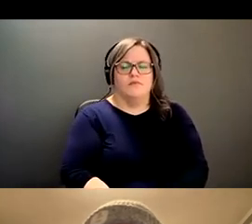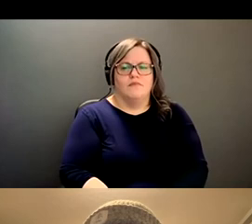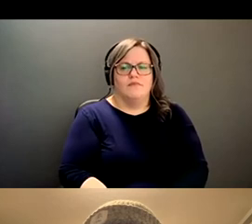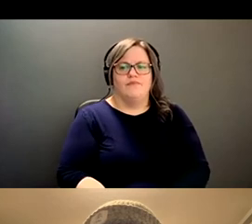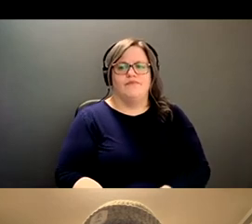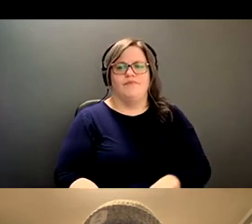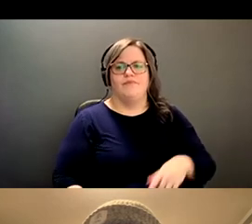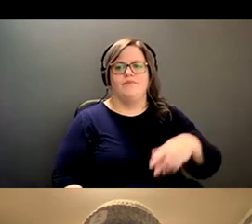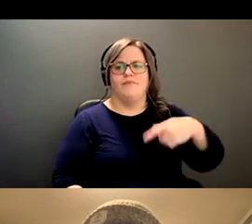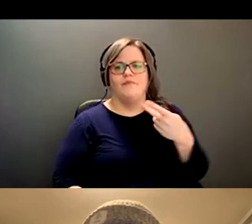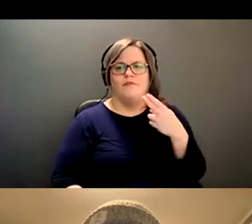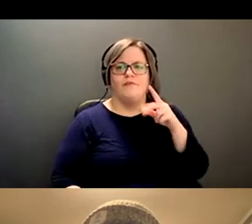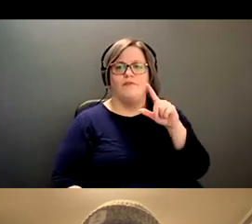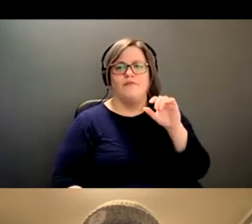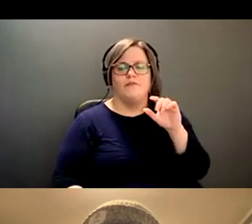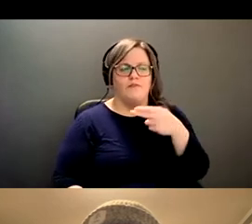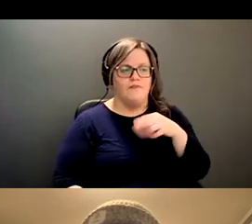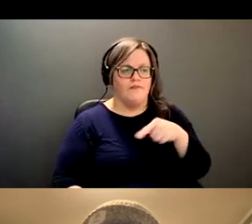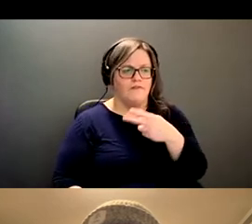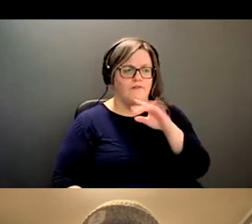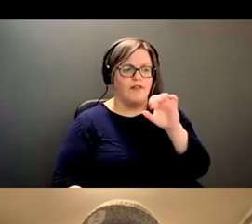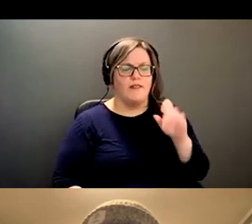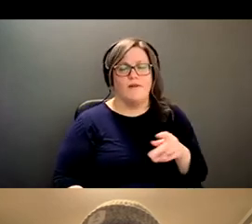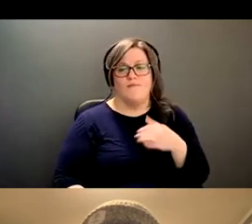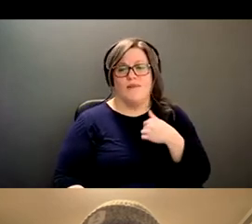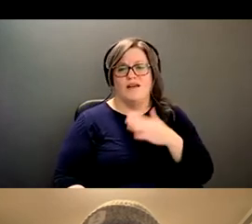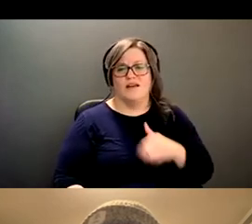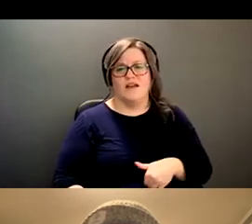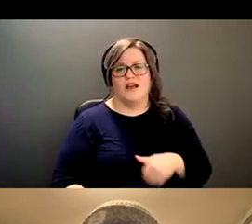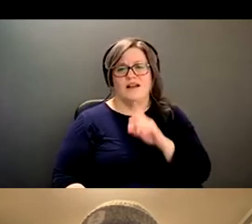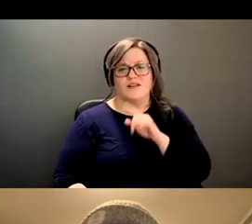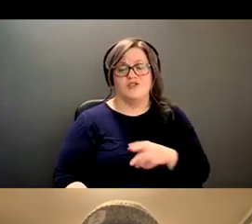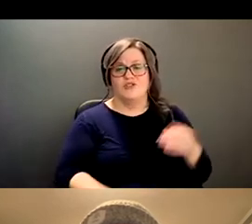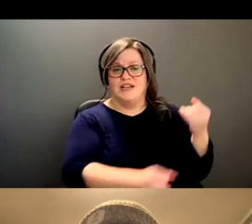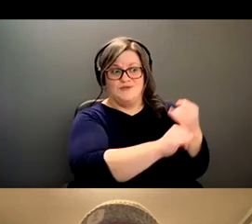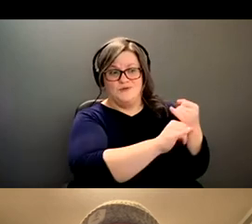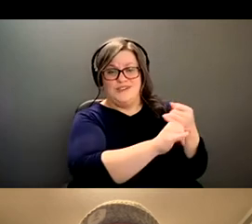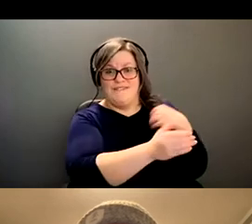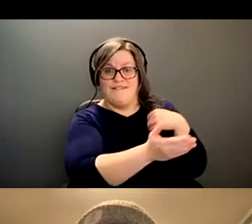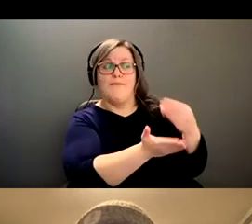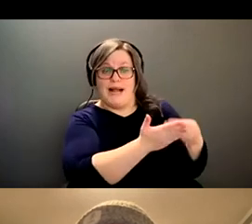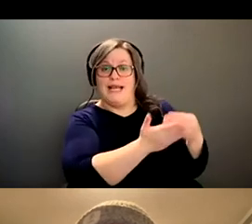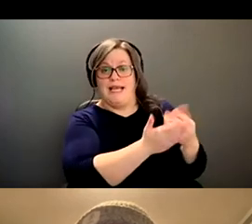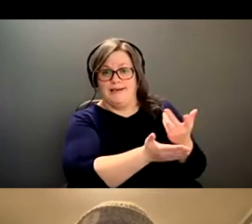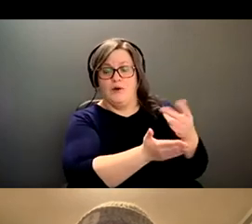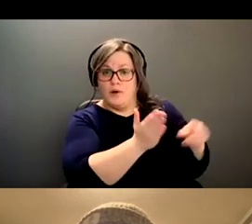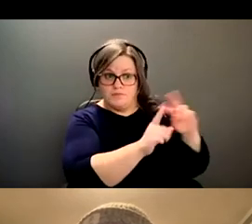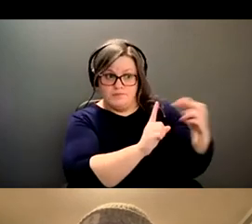I get the my gut reaction to that last one is just like the institution got the money.